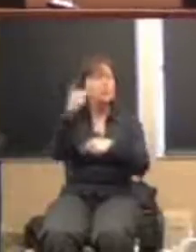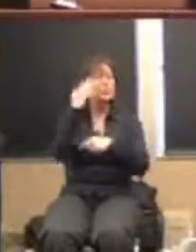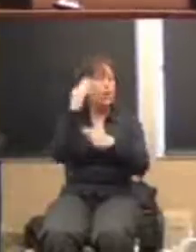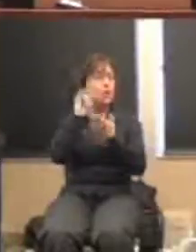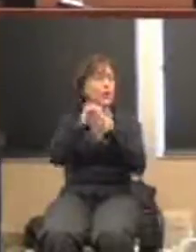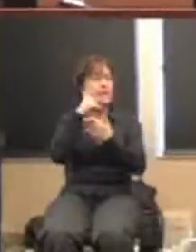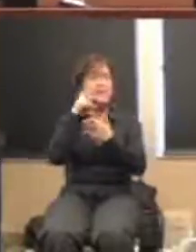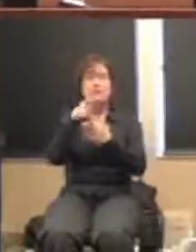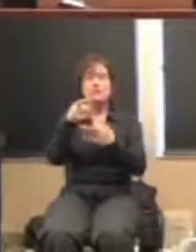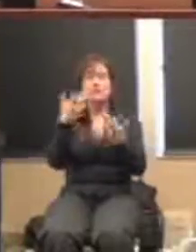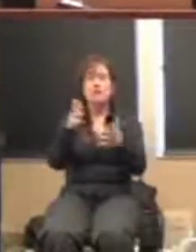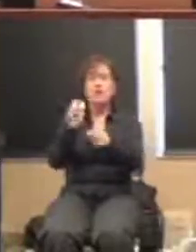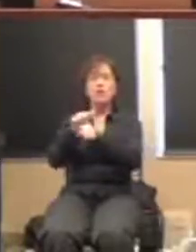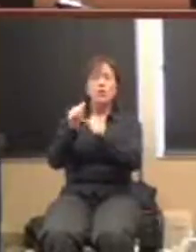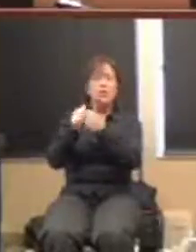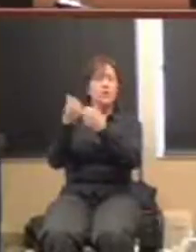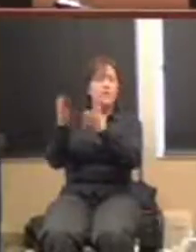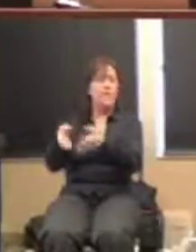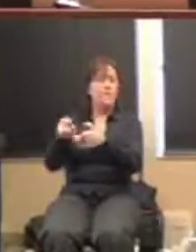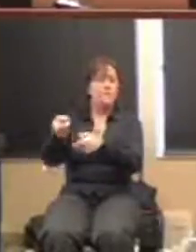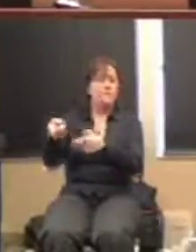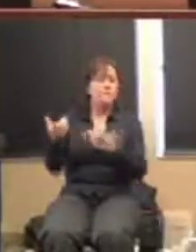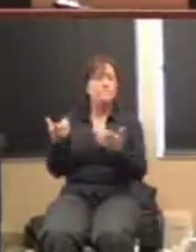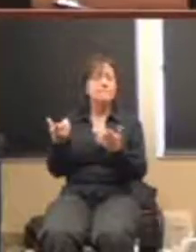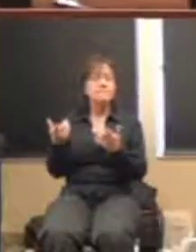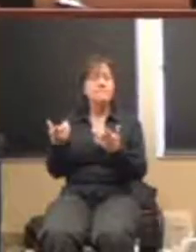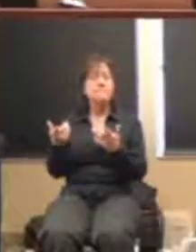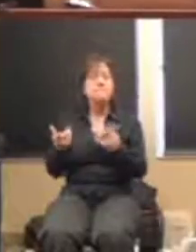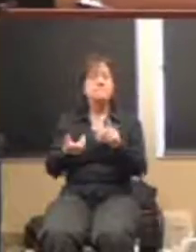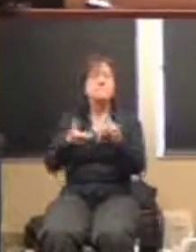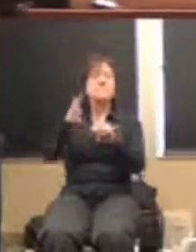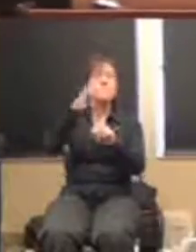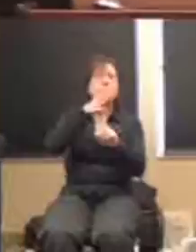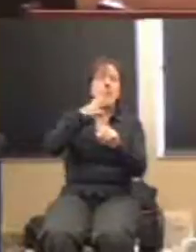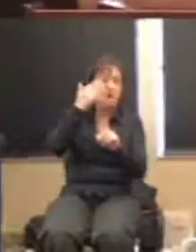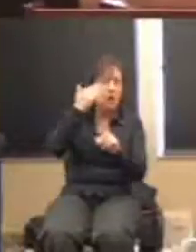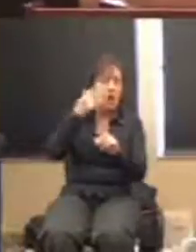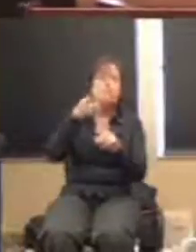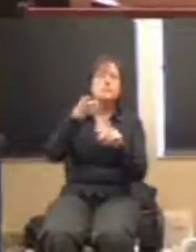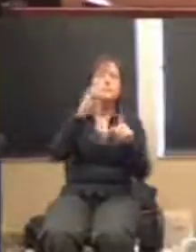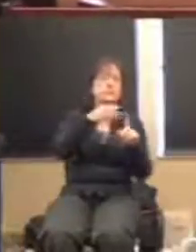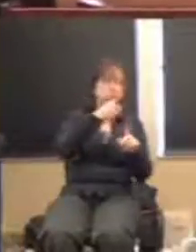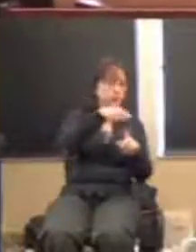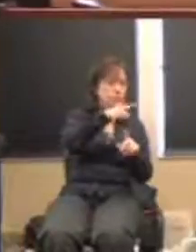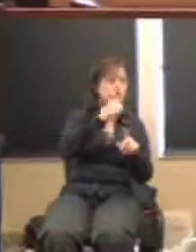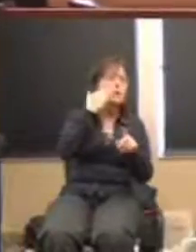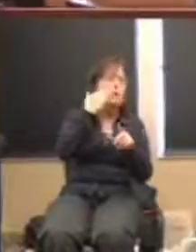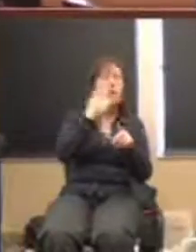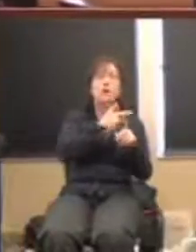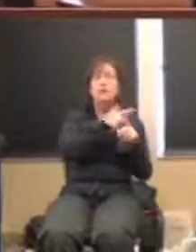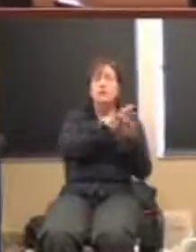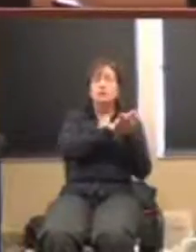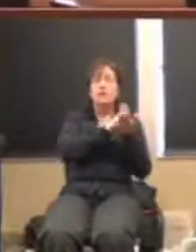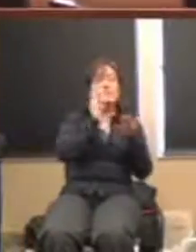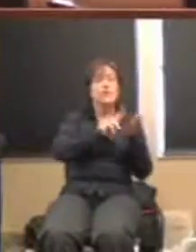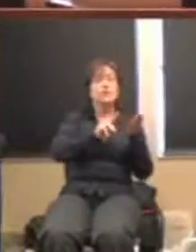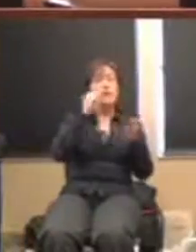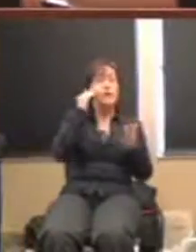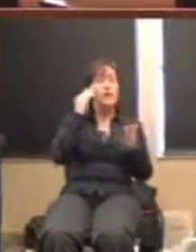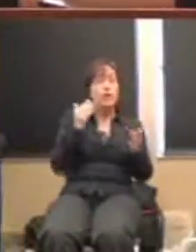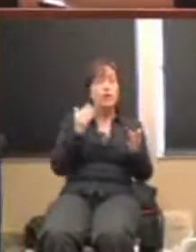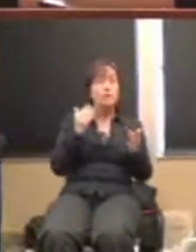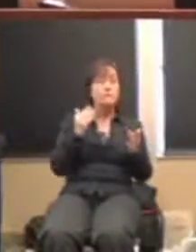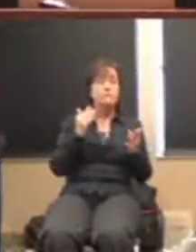because you've worked with your student. Mom knows them, you know them. Does the school secretary know them?